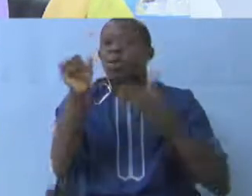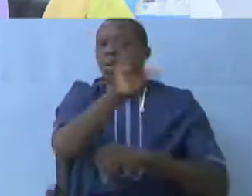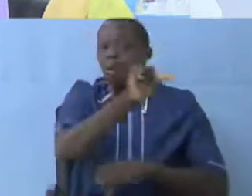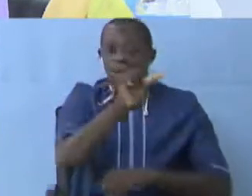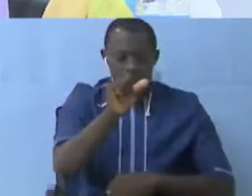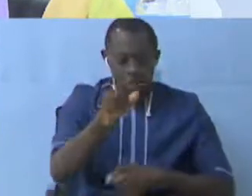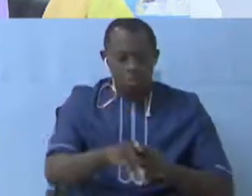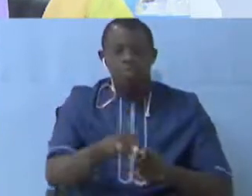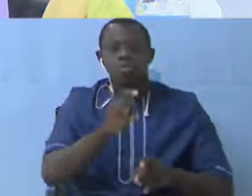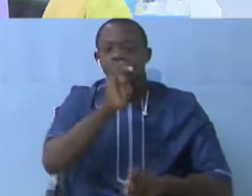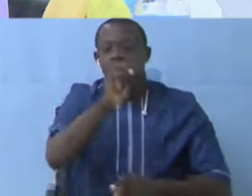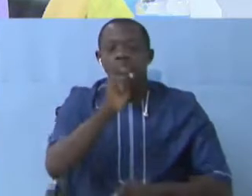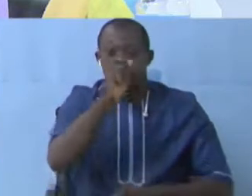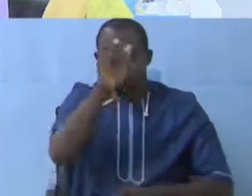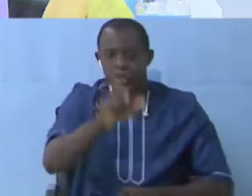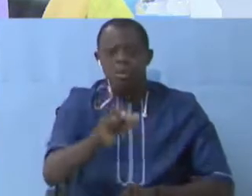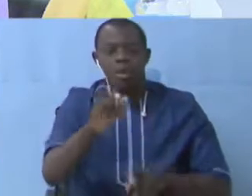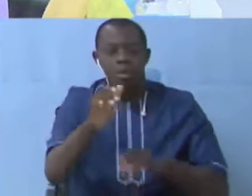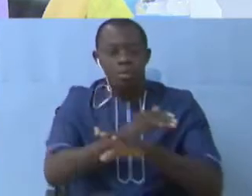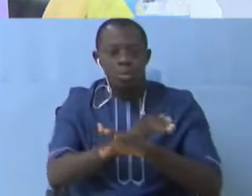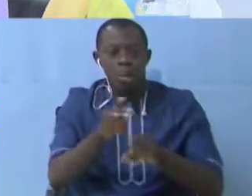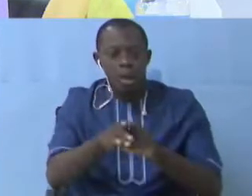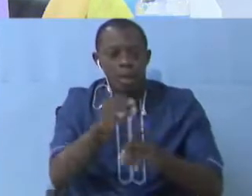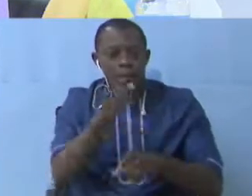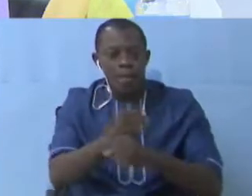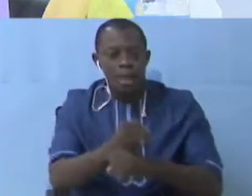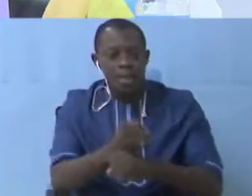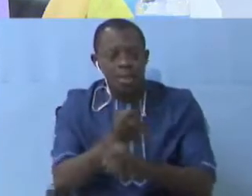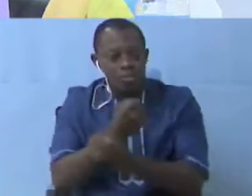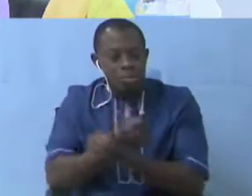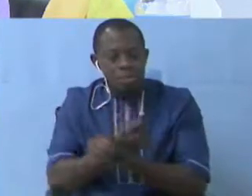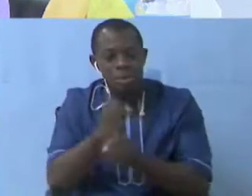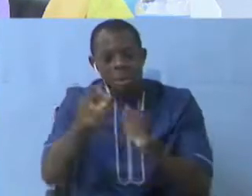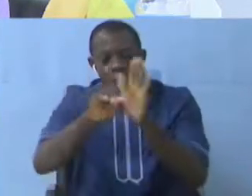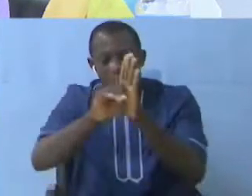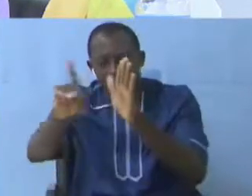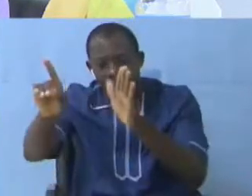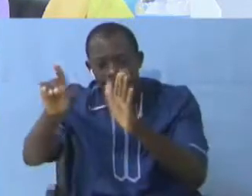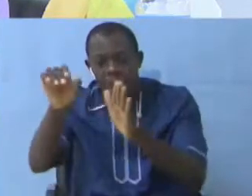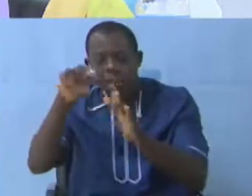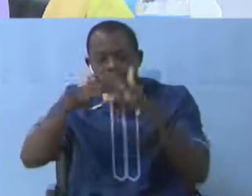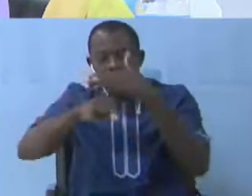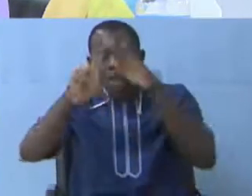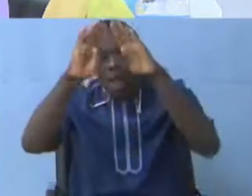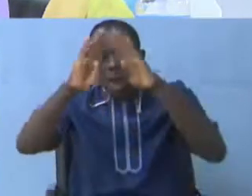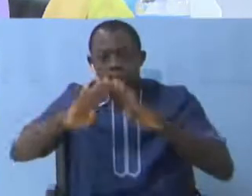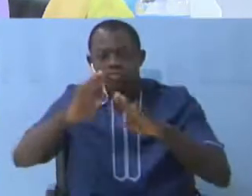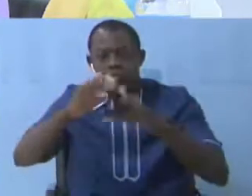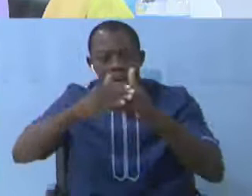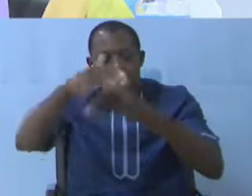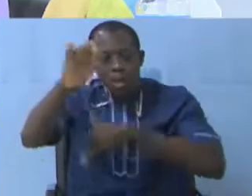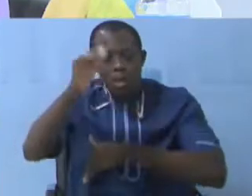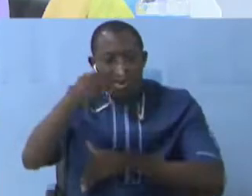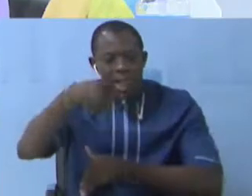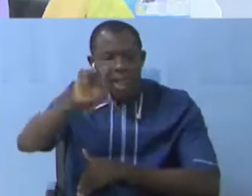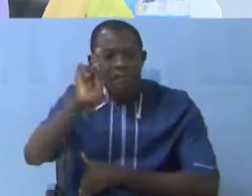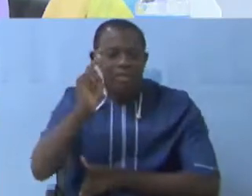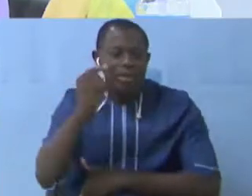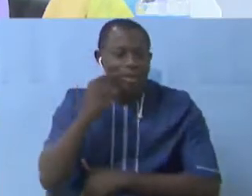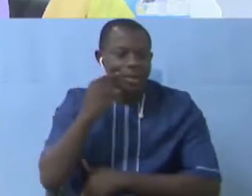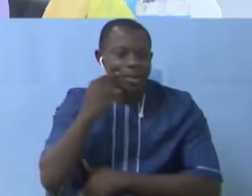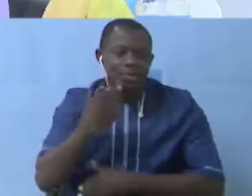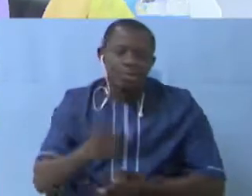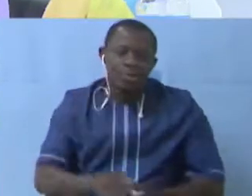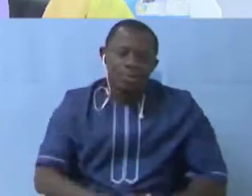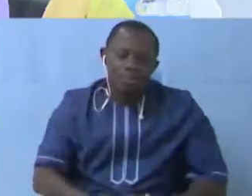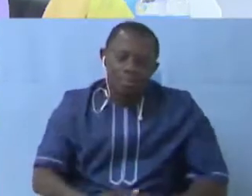detained in isolation in a house for more than 11 days. am na ñu ci bari ñoo xam ne nag ñu ngi leen fa